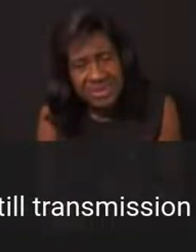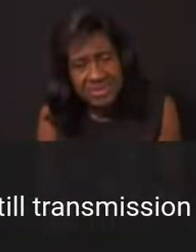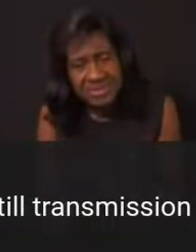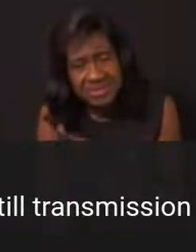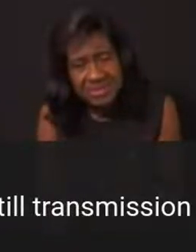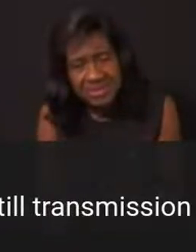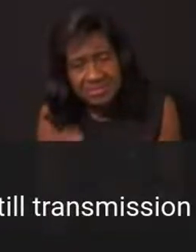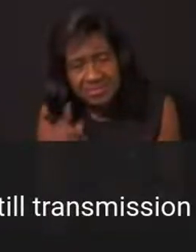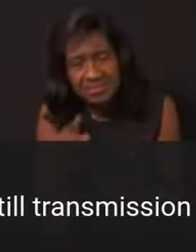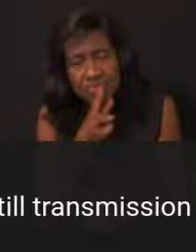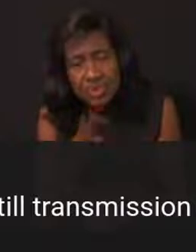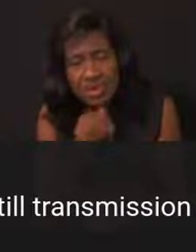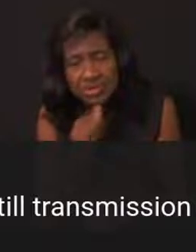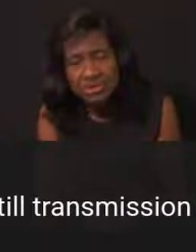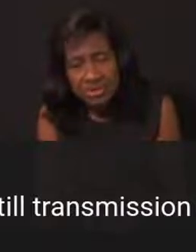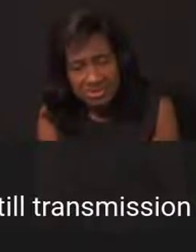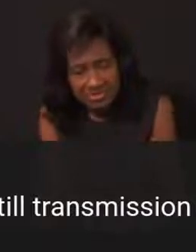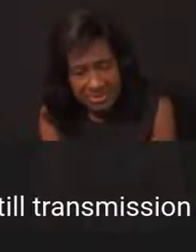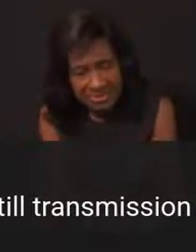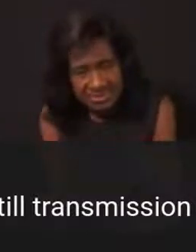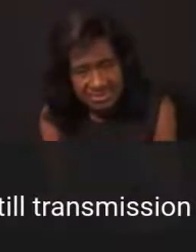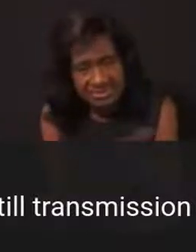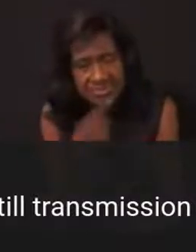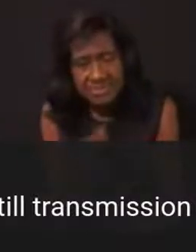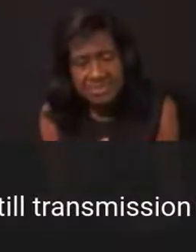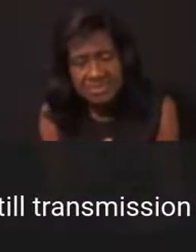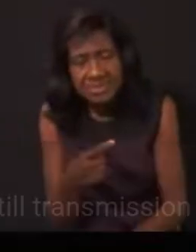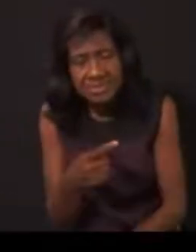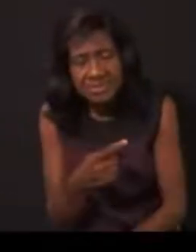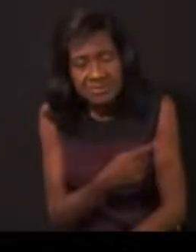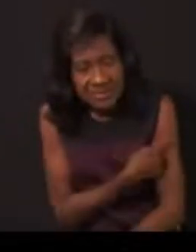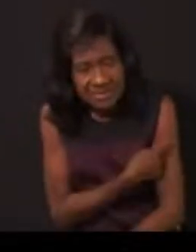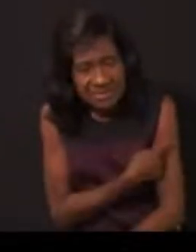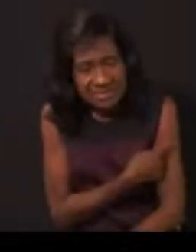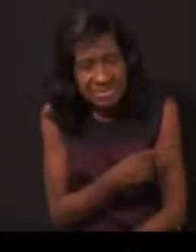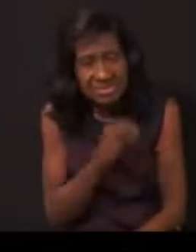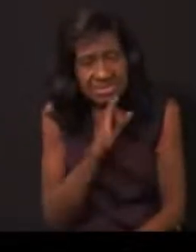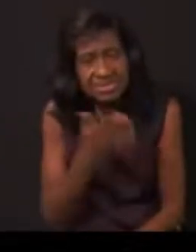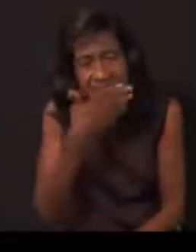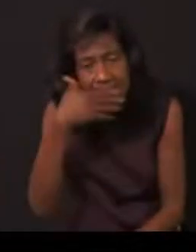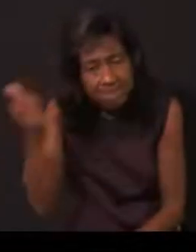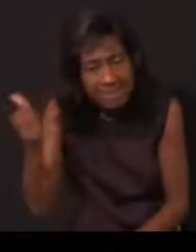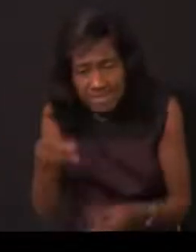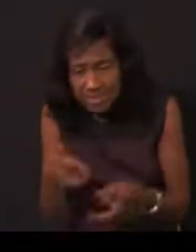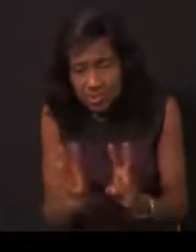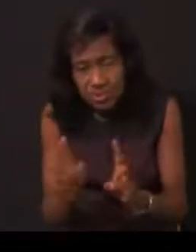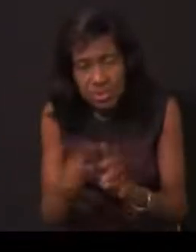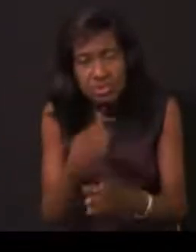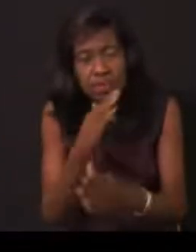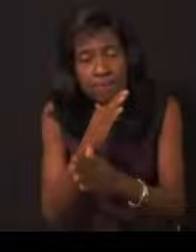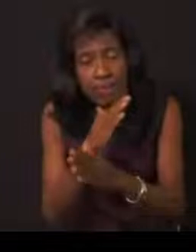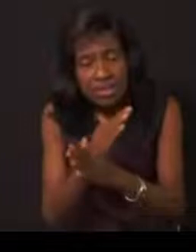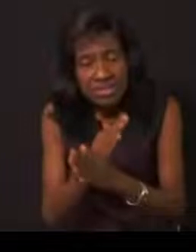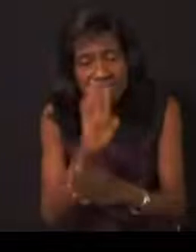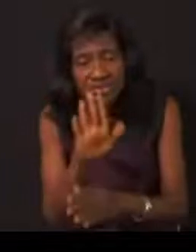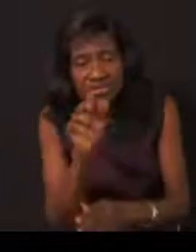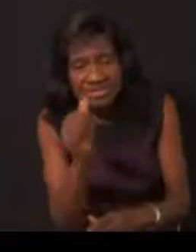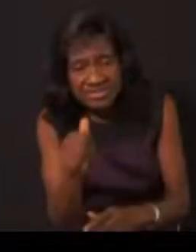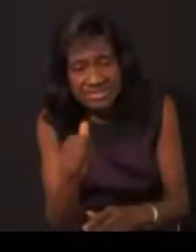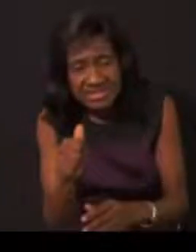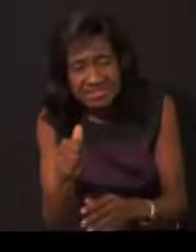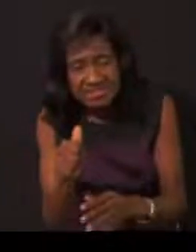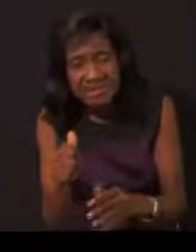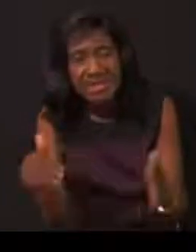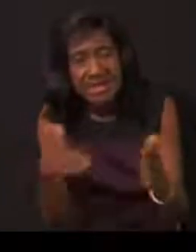unvaccinated. That is not currently our intention. Vaccination is by far the best way of giving yourself protection against future COVID, and that's been